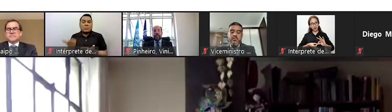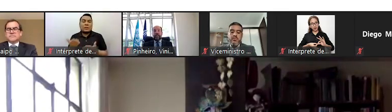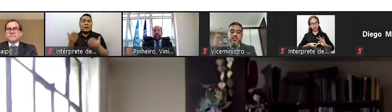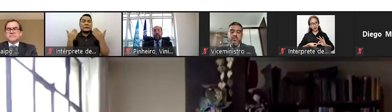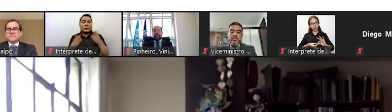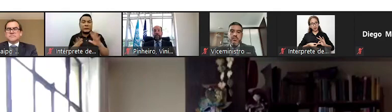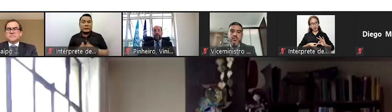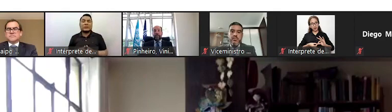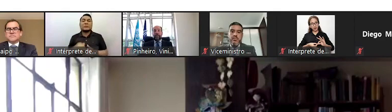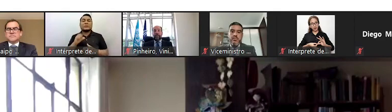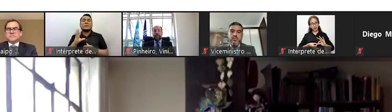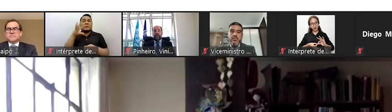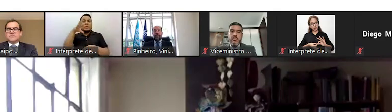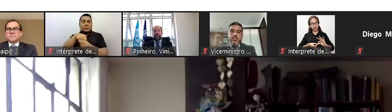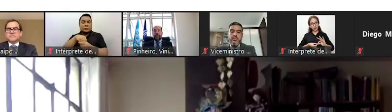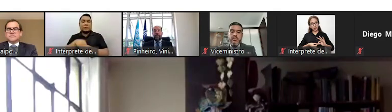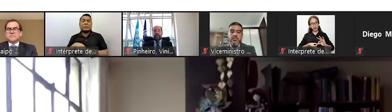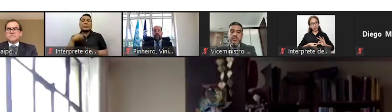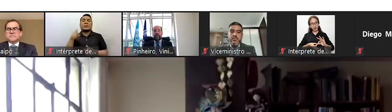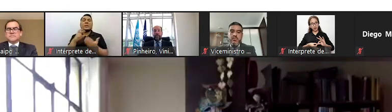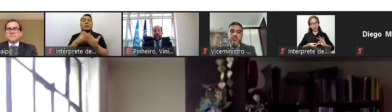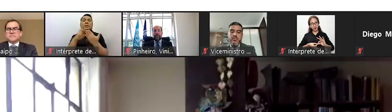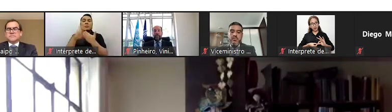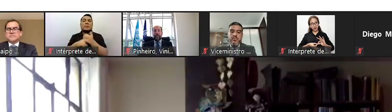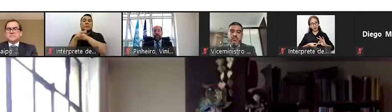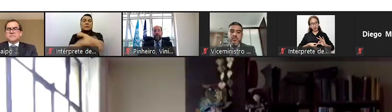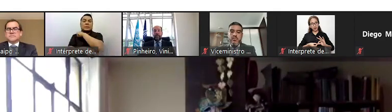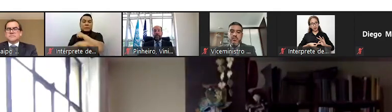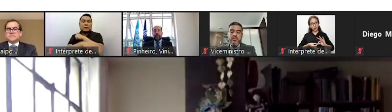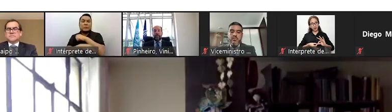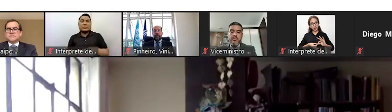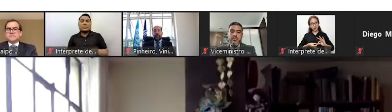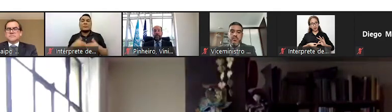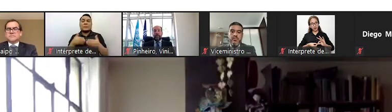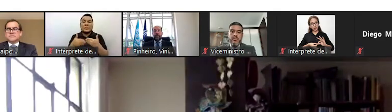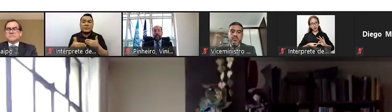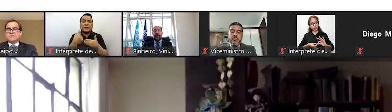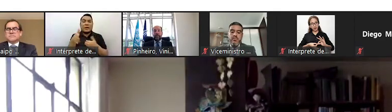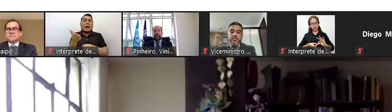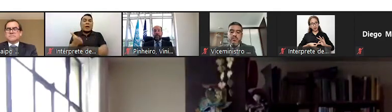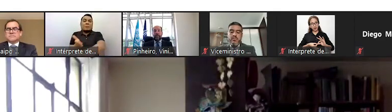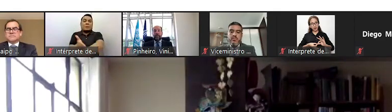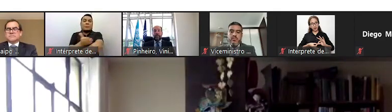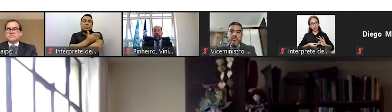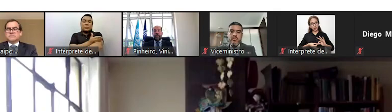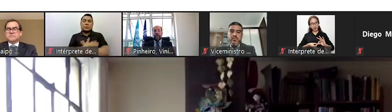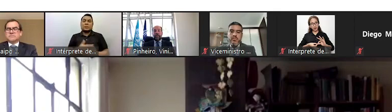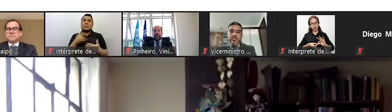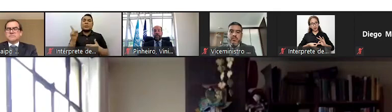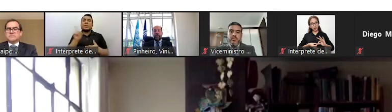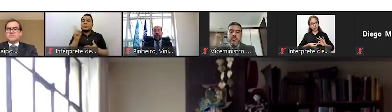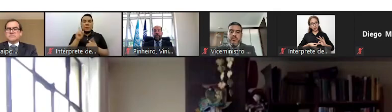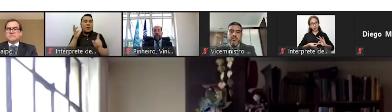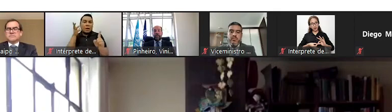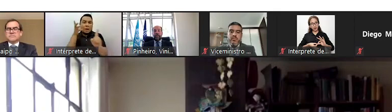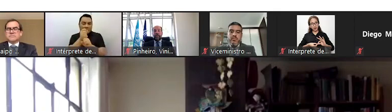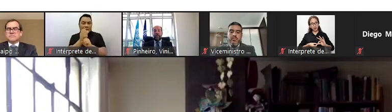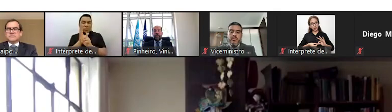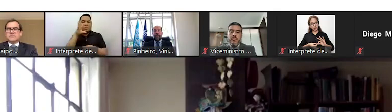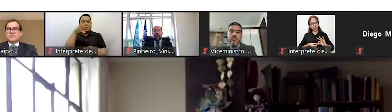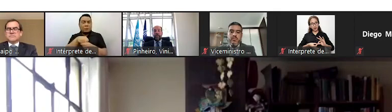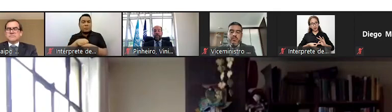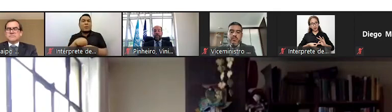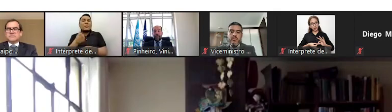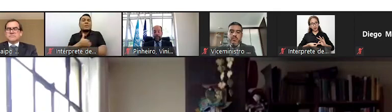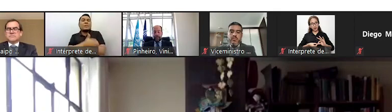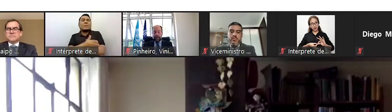proposed topics has been incorporated in the national plan and during the process we have been